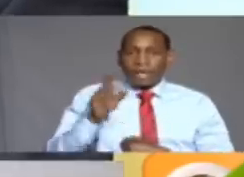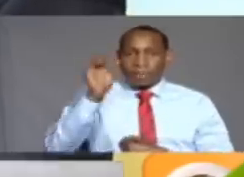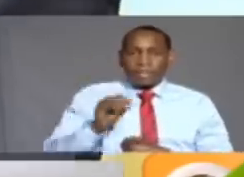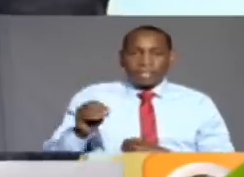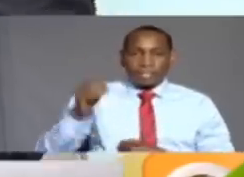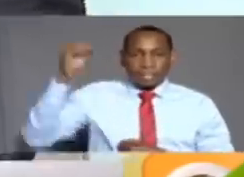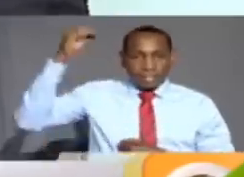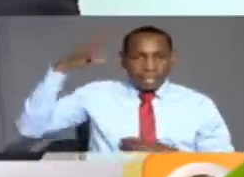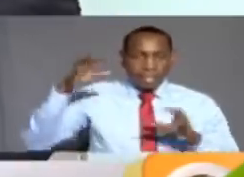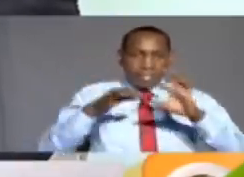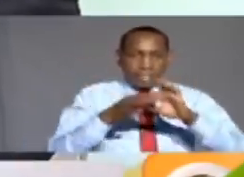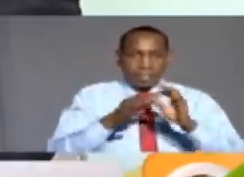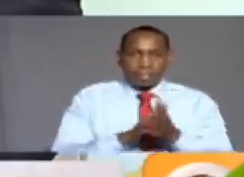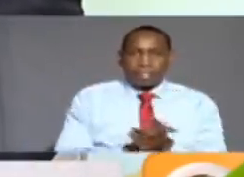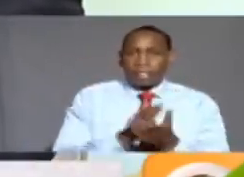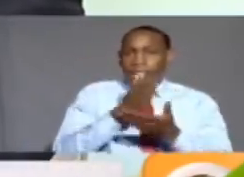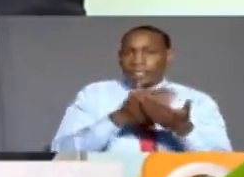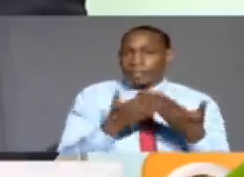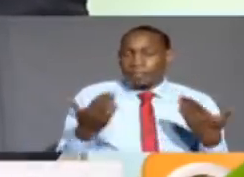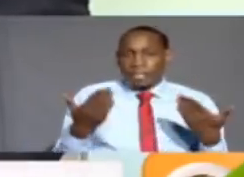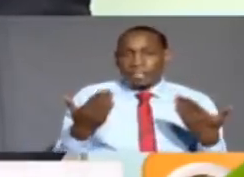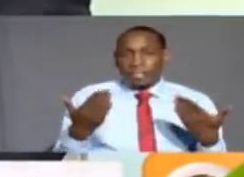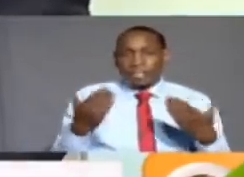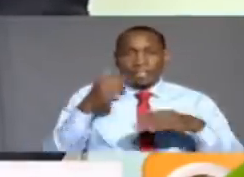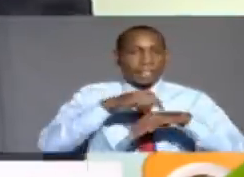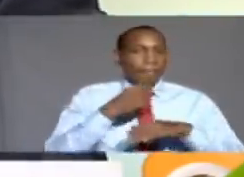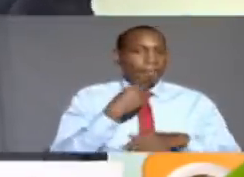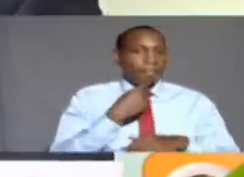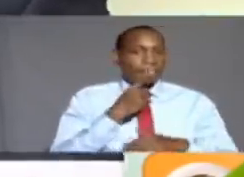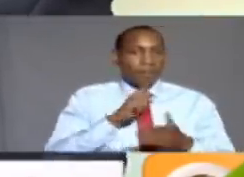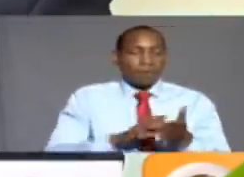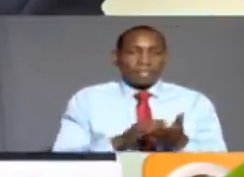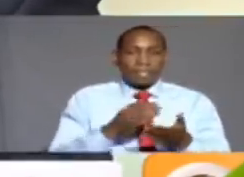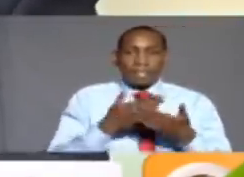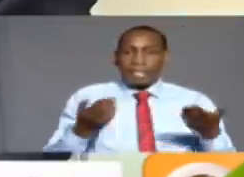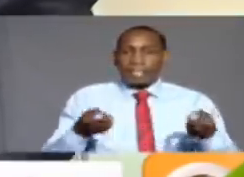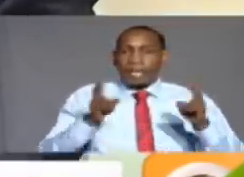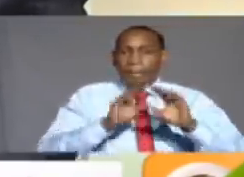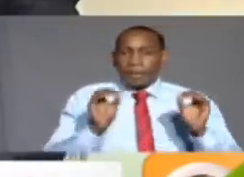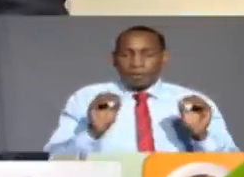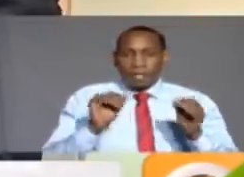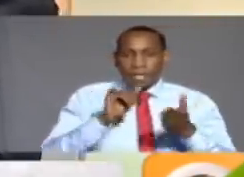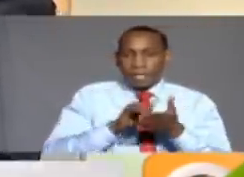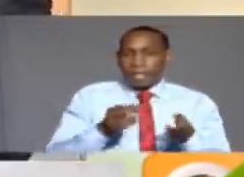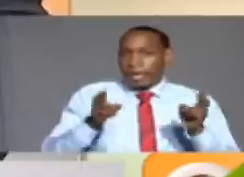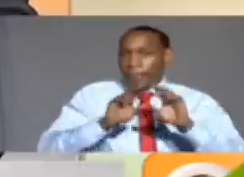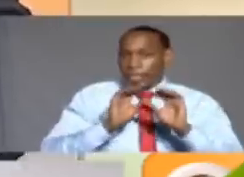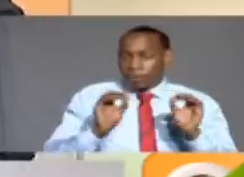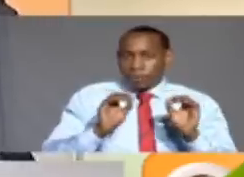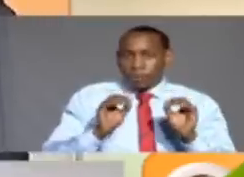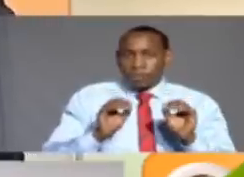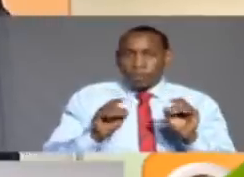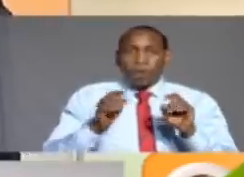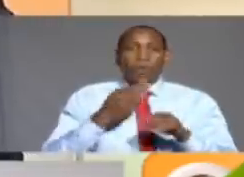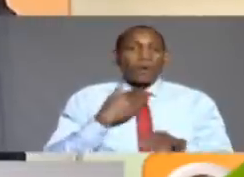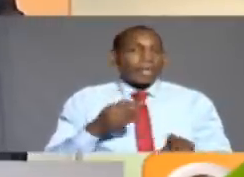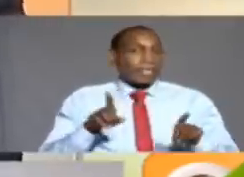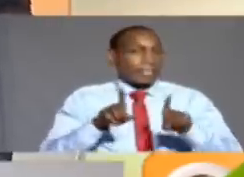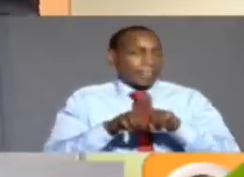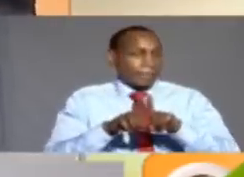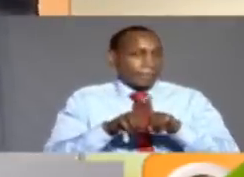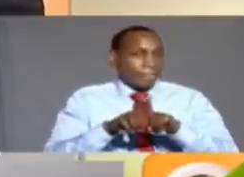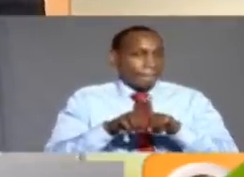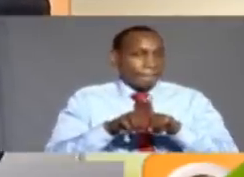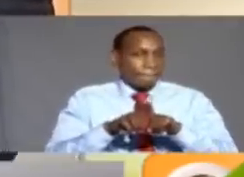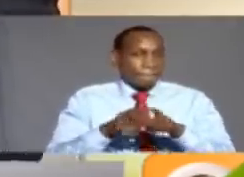connection. So even as we say some things, even as we say things are not happening, it's just that they're not happening the way we'd want them to happen.